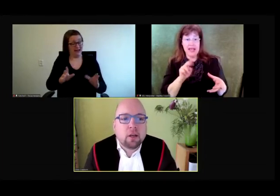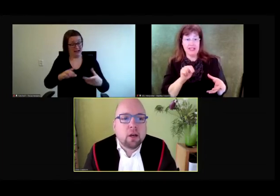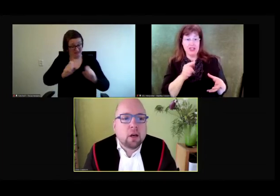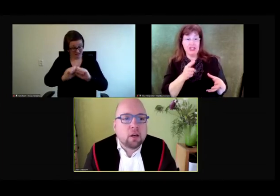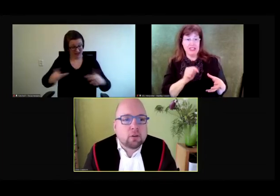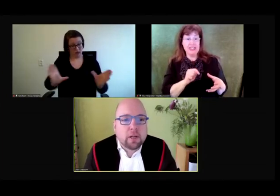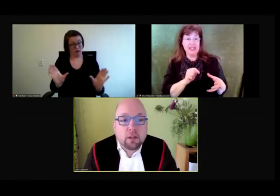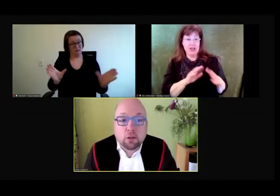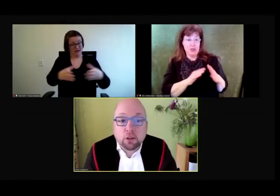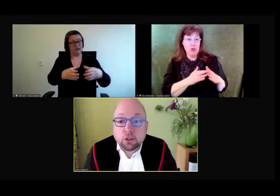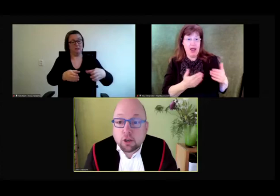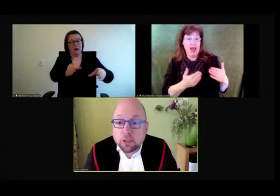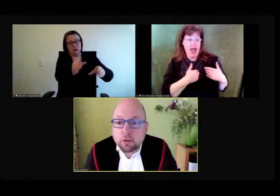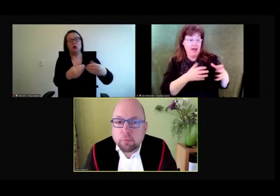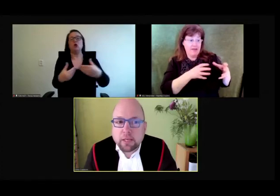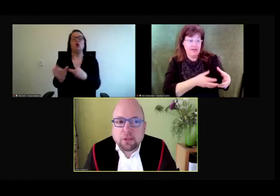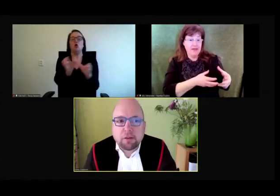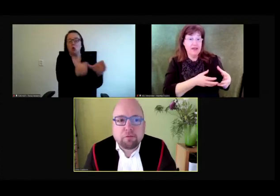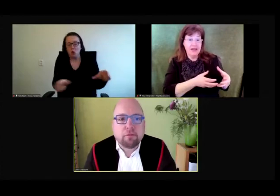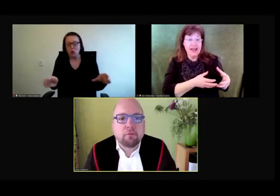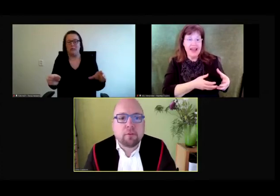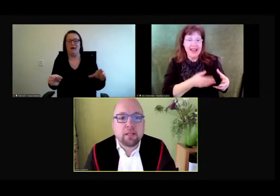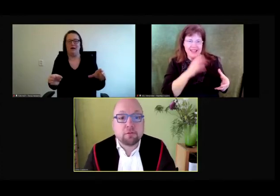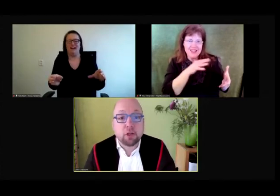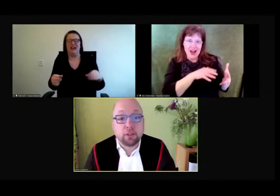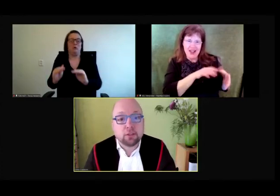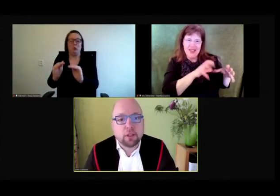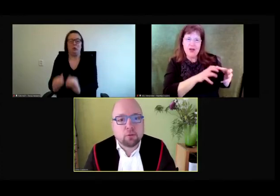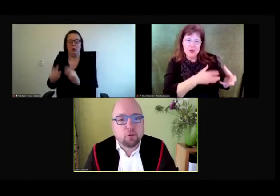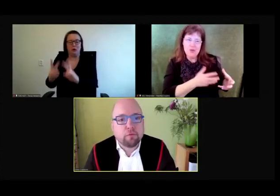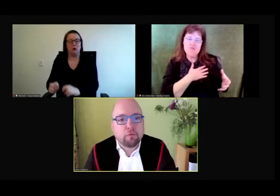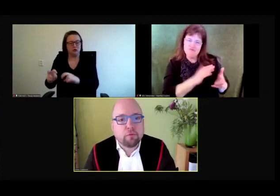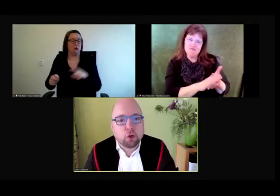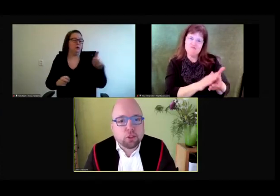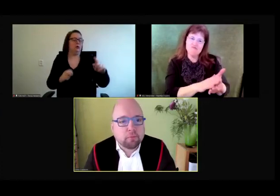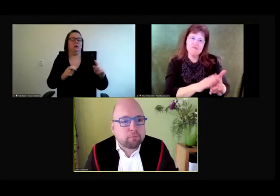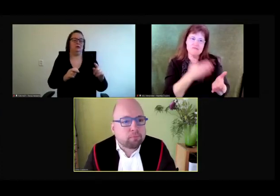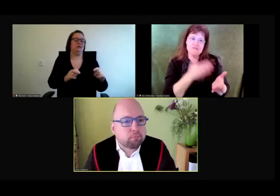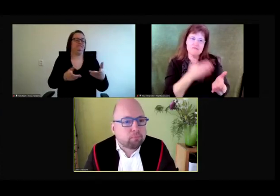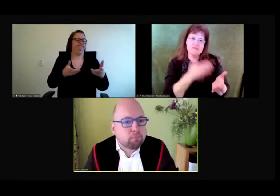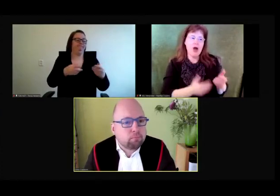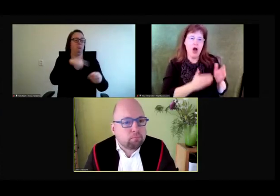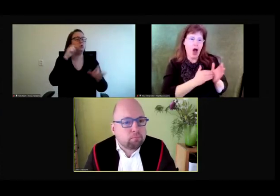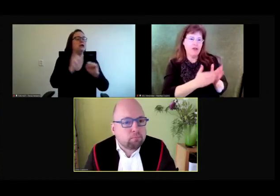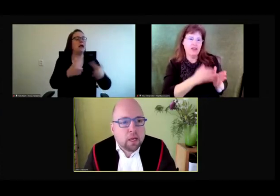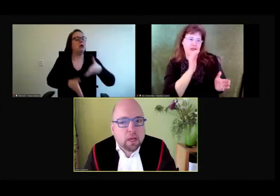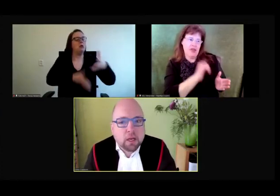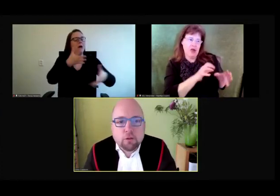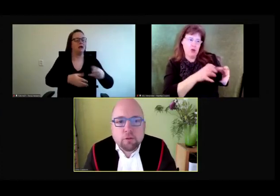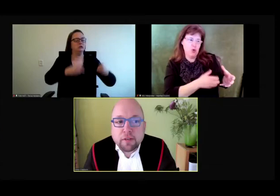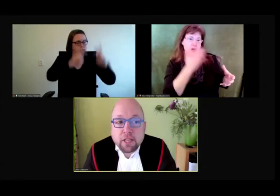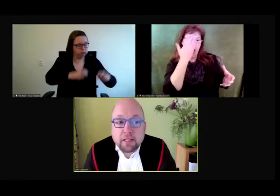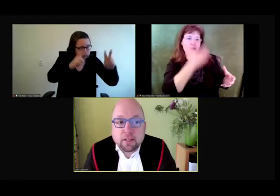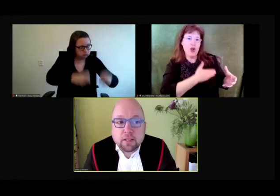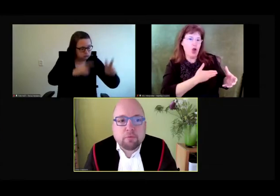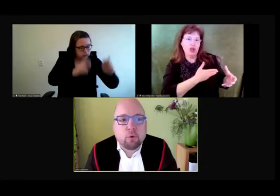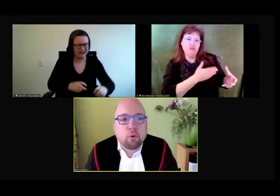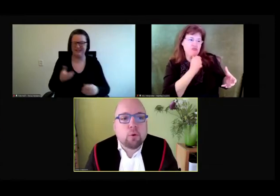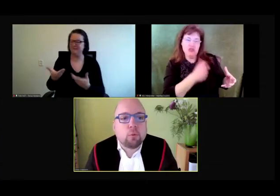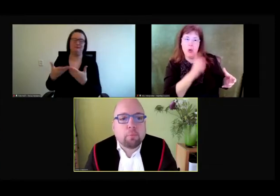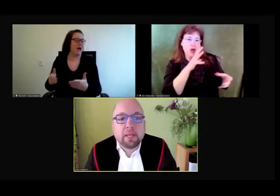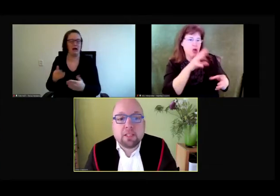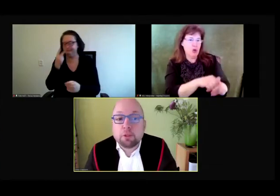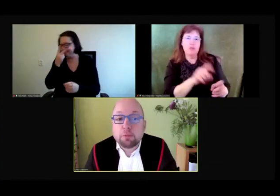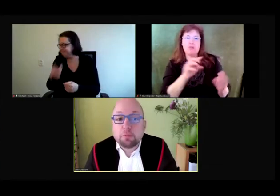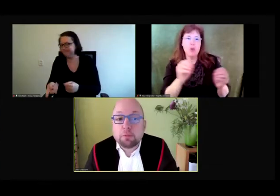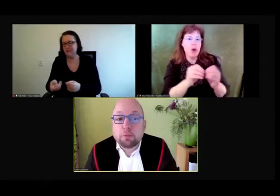community are greatly understudied compared to deaf native signers, and they're often overlooked. We've investigated them